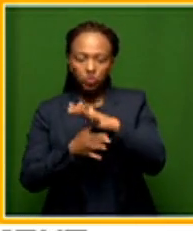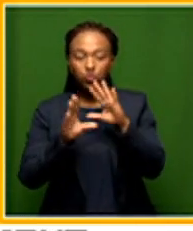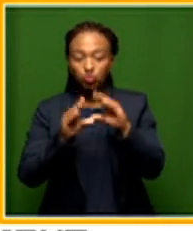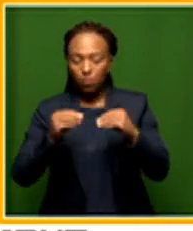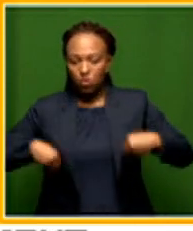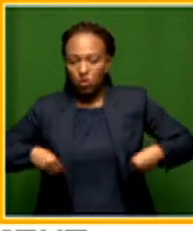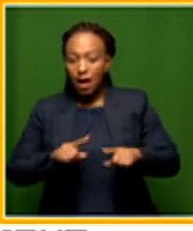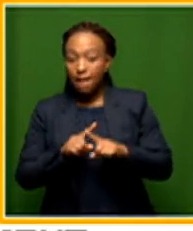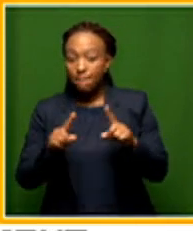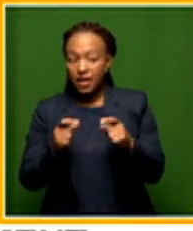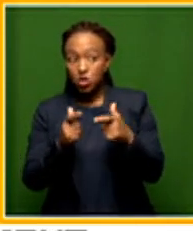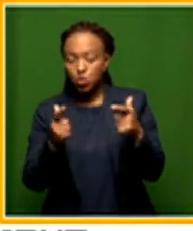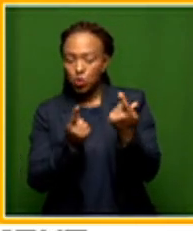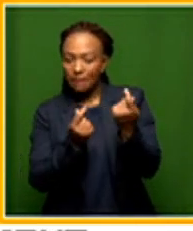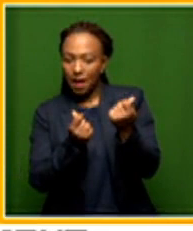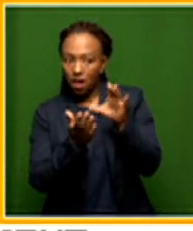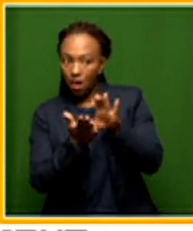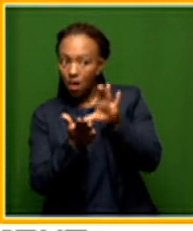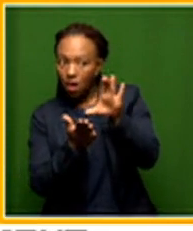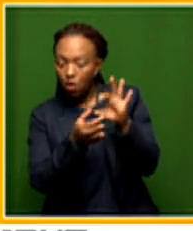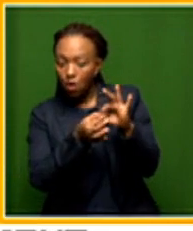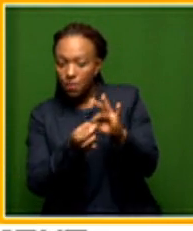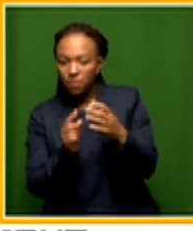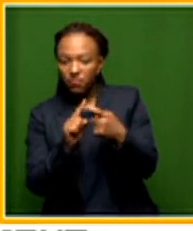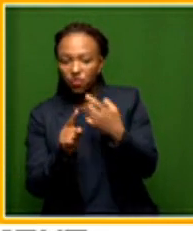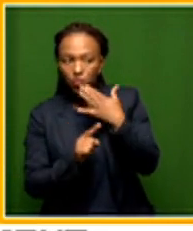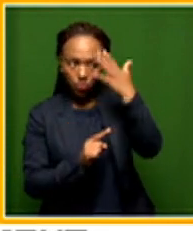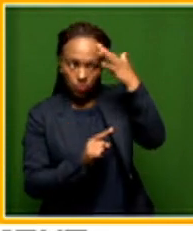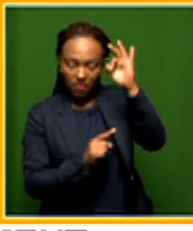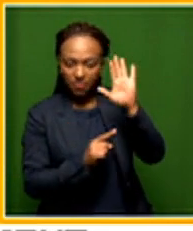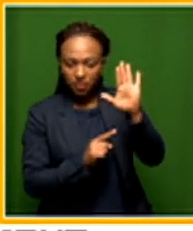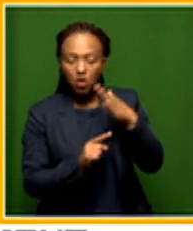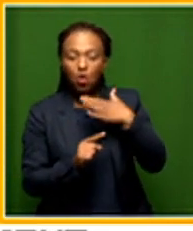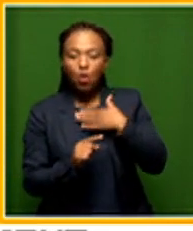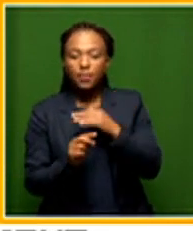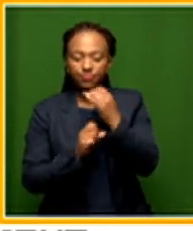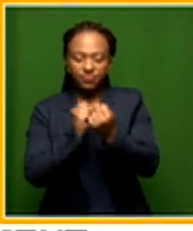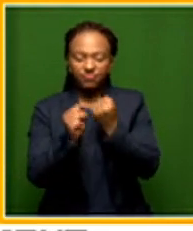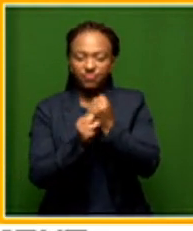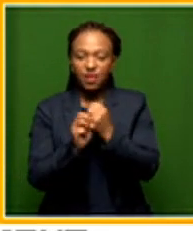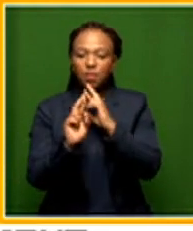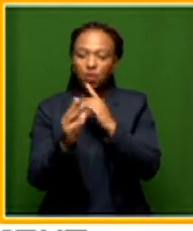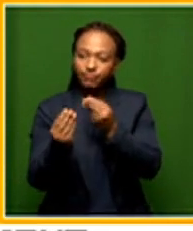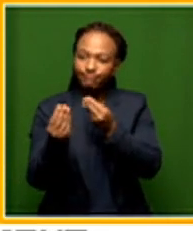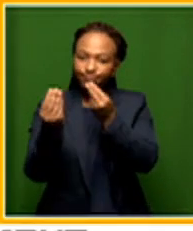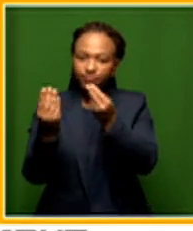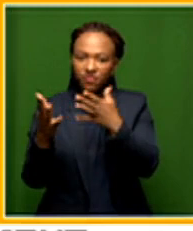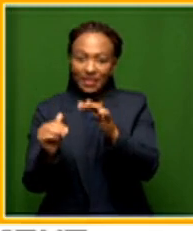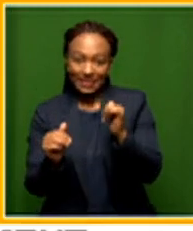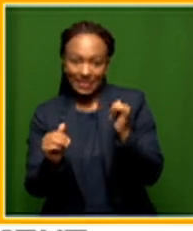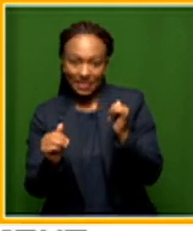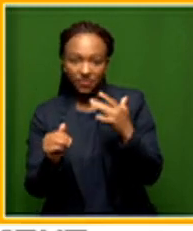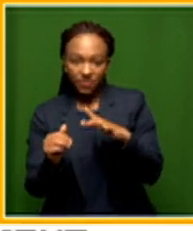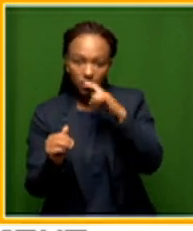but it needs a huge investment and a commitment from government. Presenting its annual report to Parliament's Justice Committee yesterday, Batohi